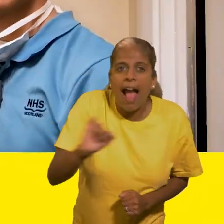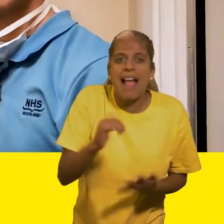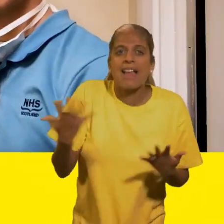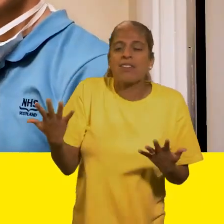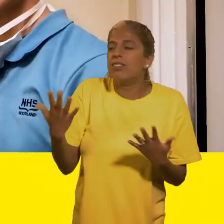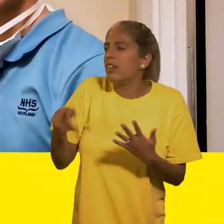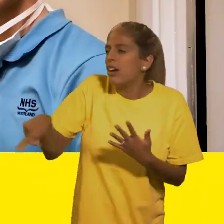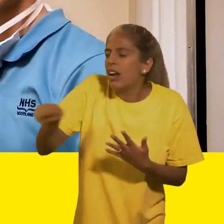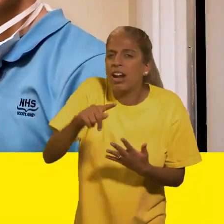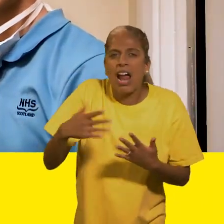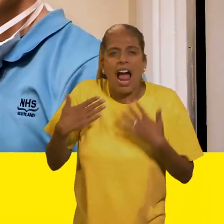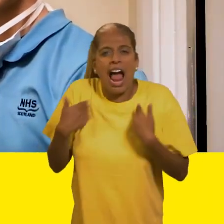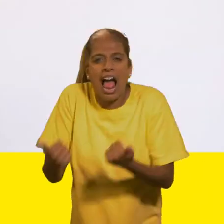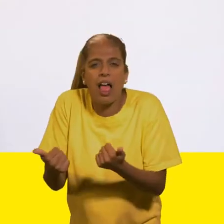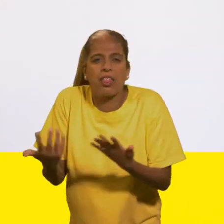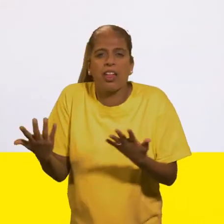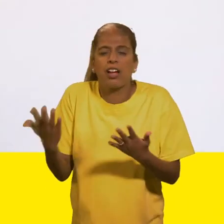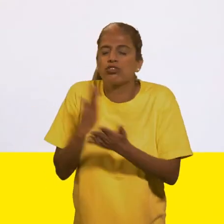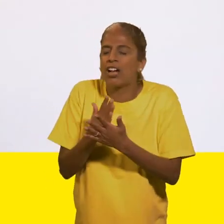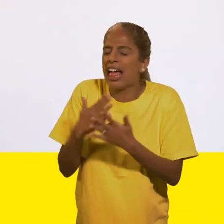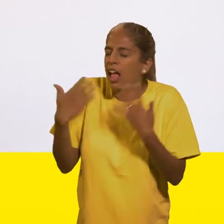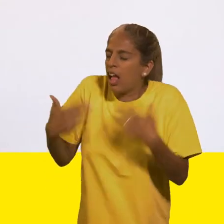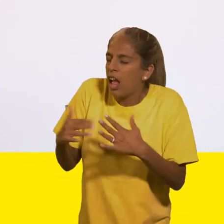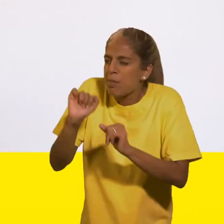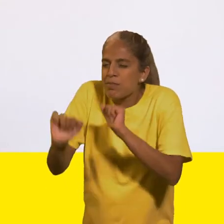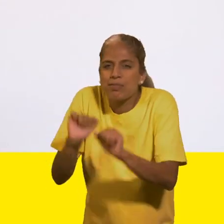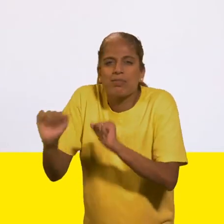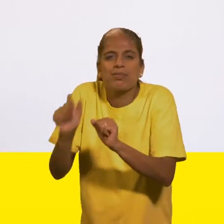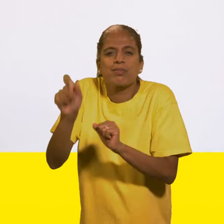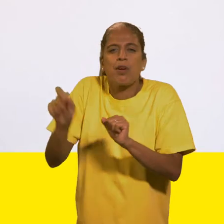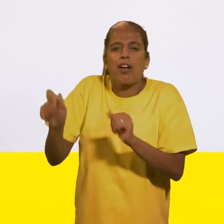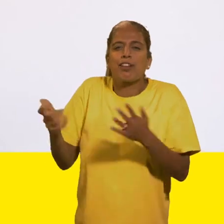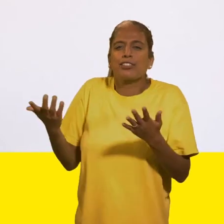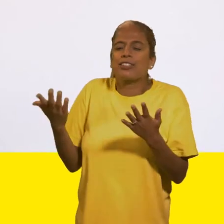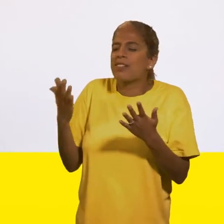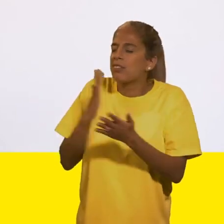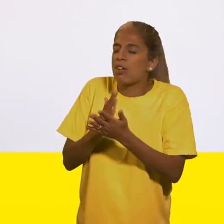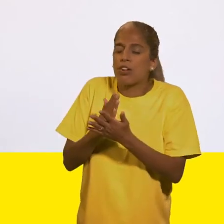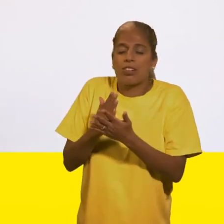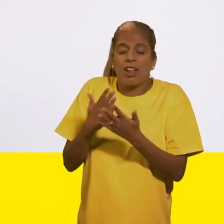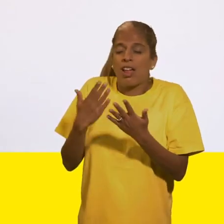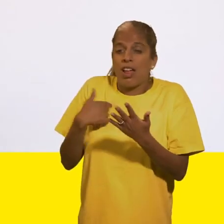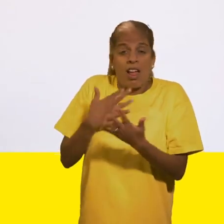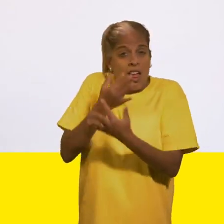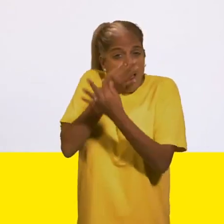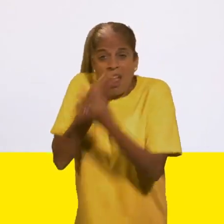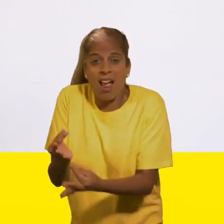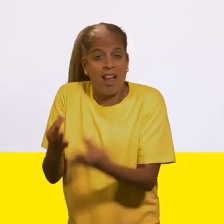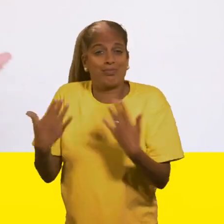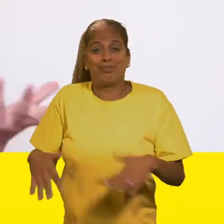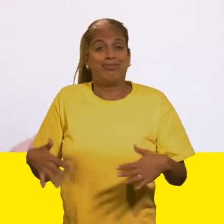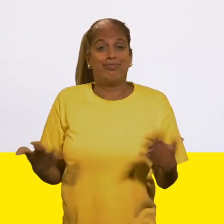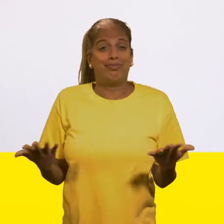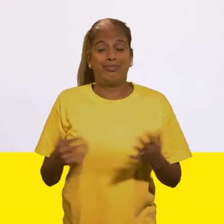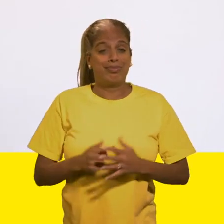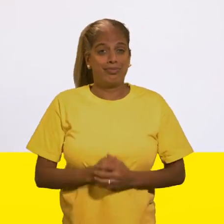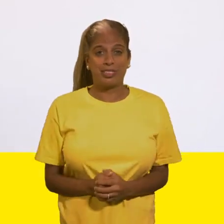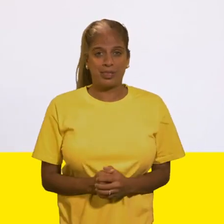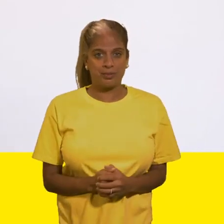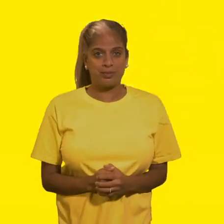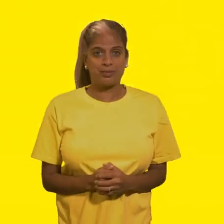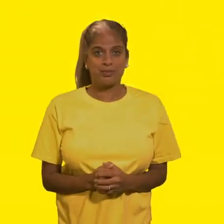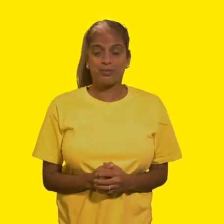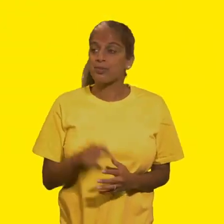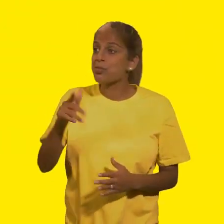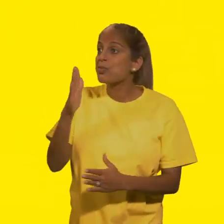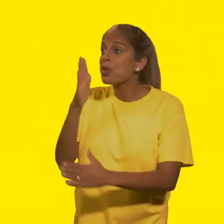people's lives, of people's health, and it's all very personal, and it's all very, to me, it's all very fascinating.